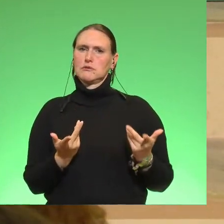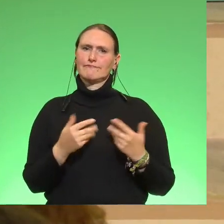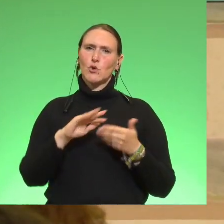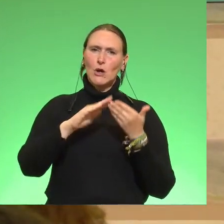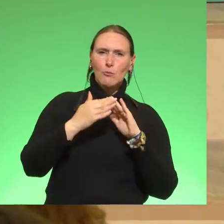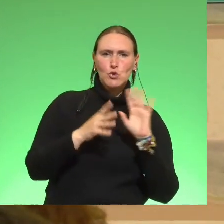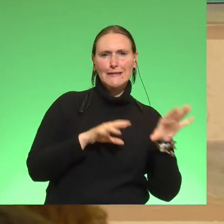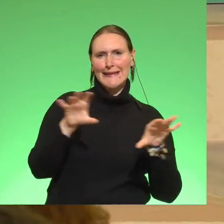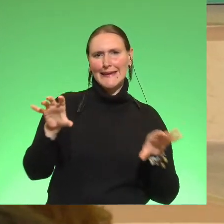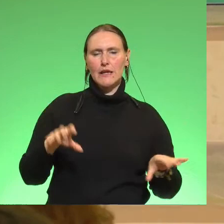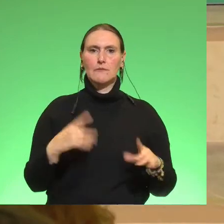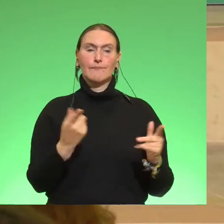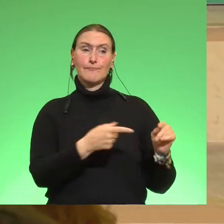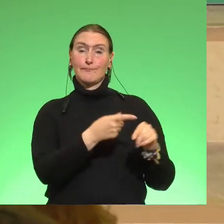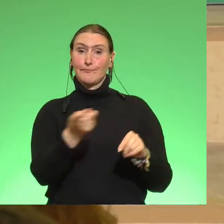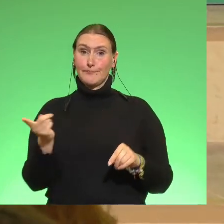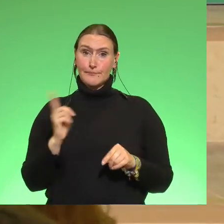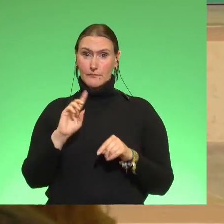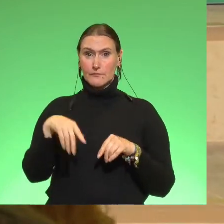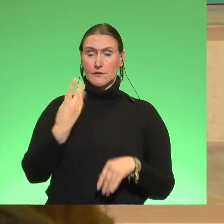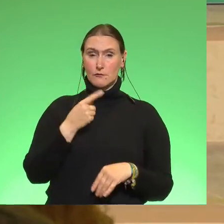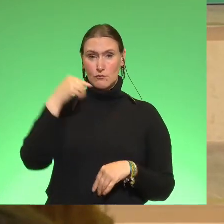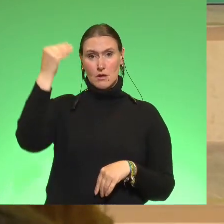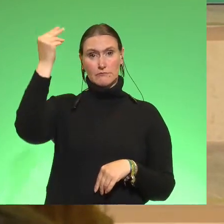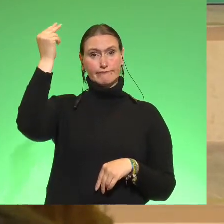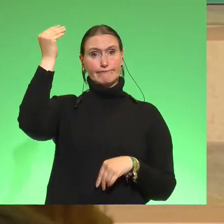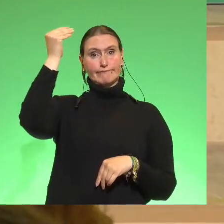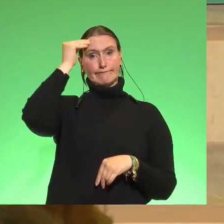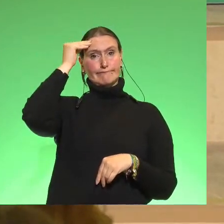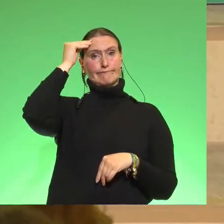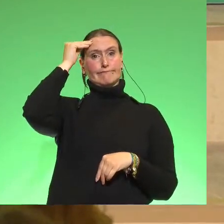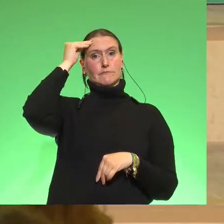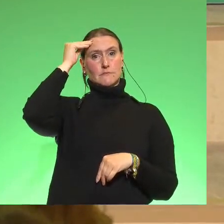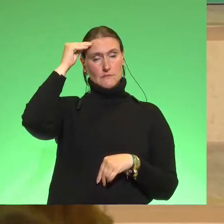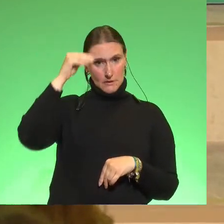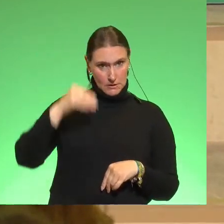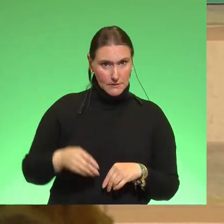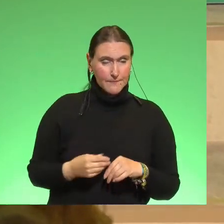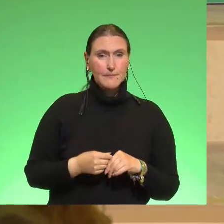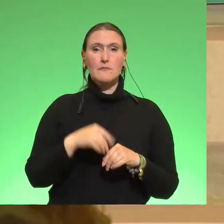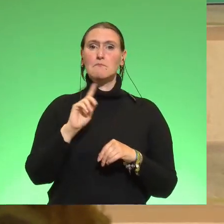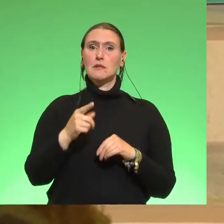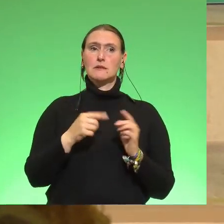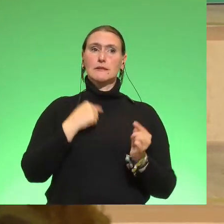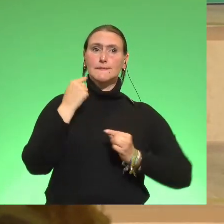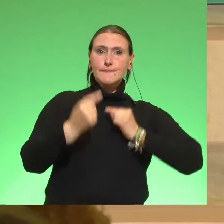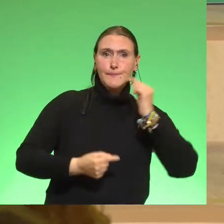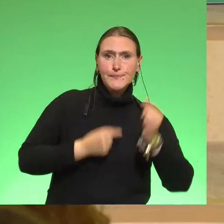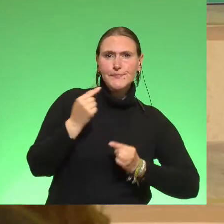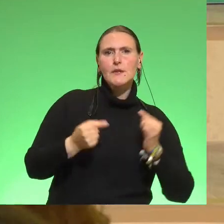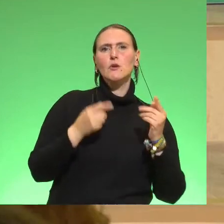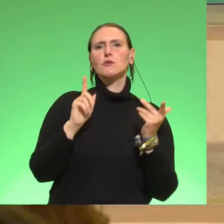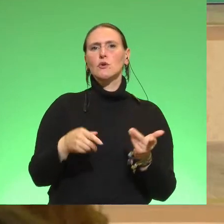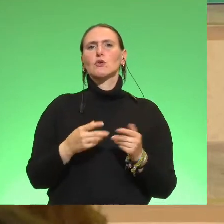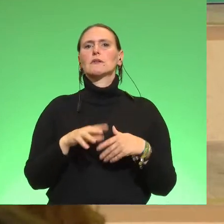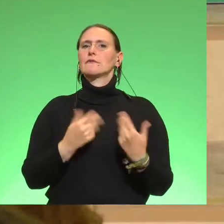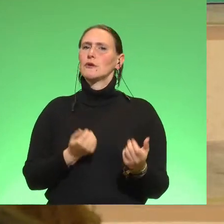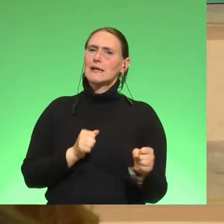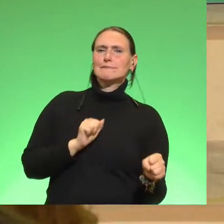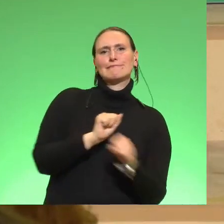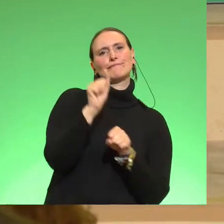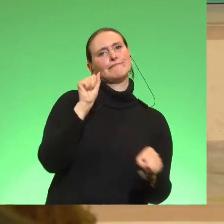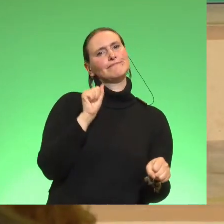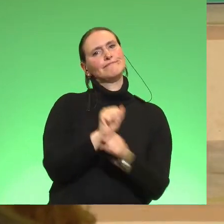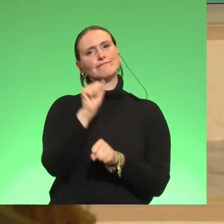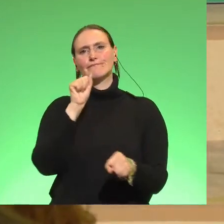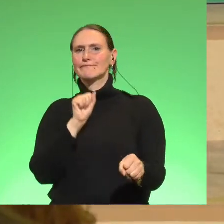They had to imagine nations as they needed to formulate understandable frameworks in their fight for